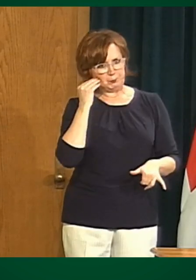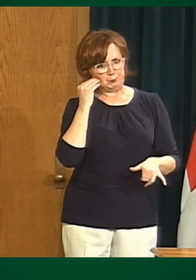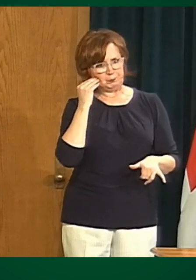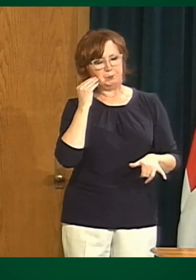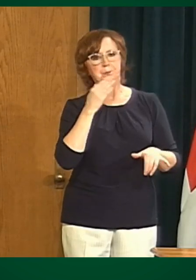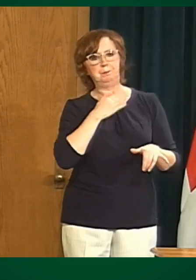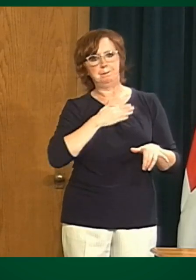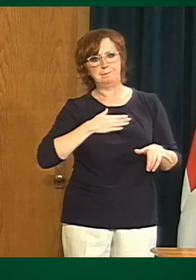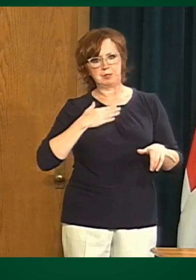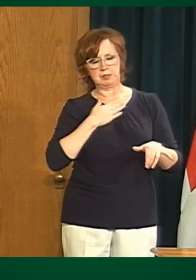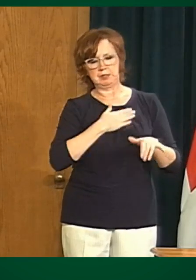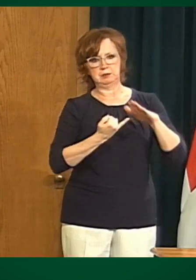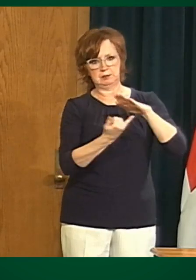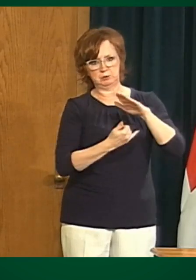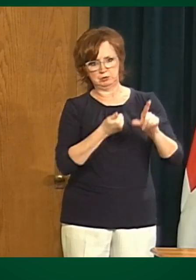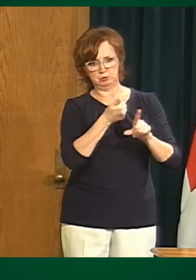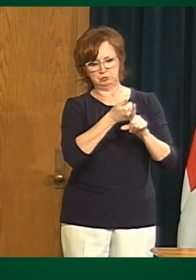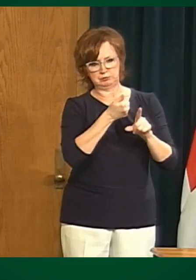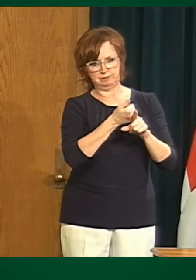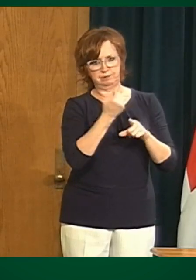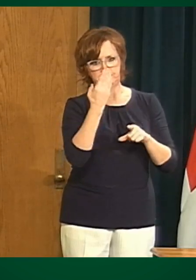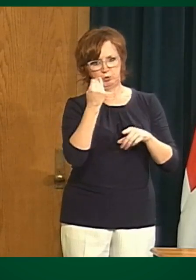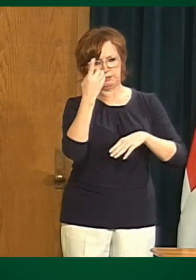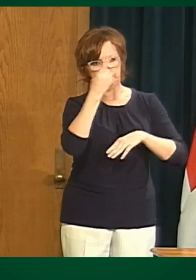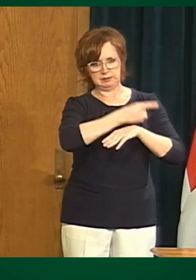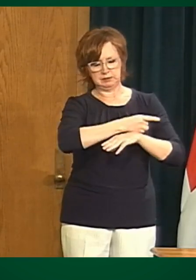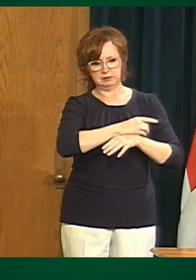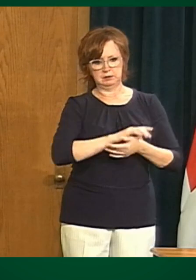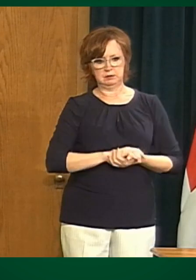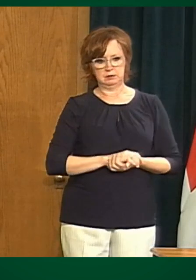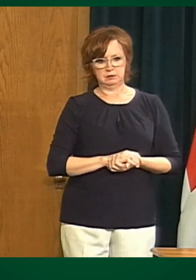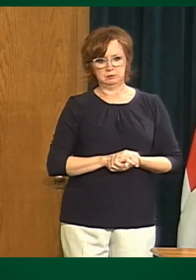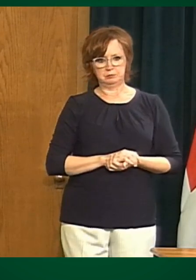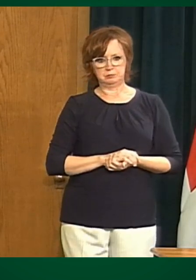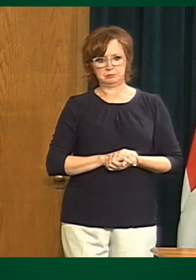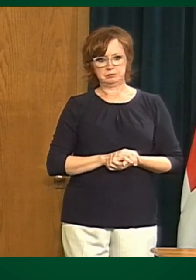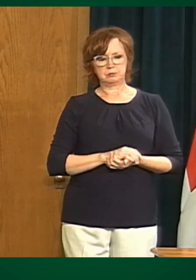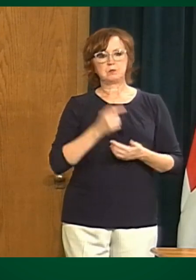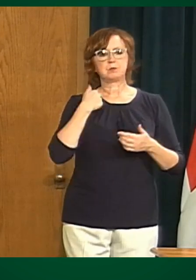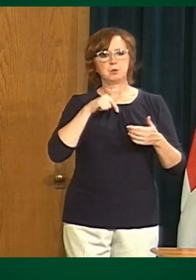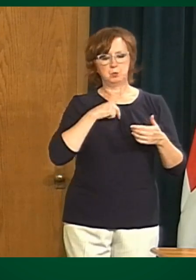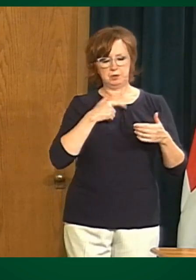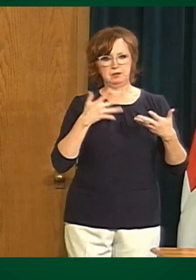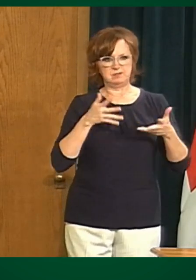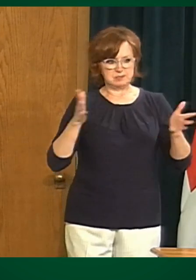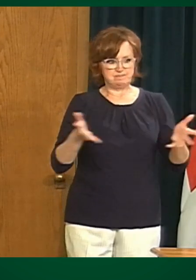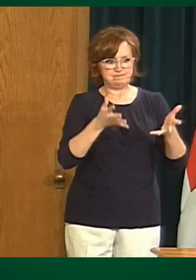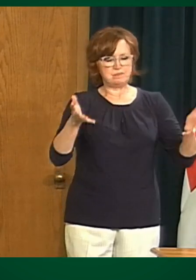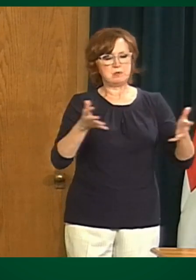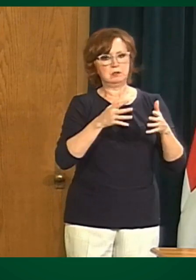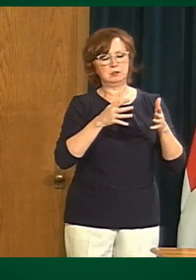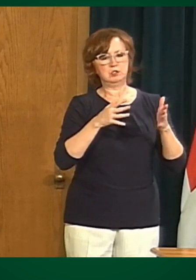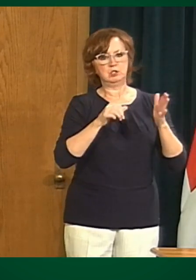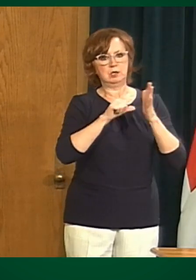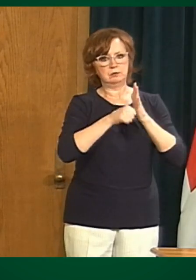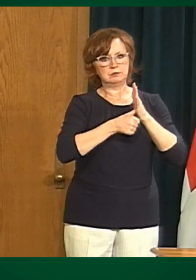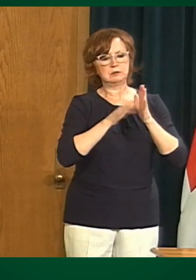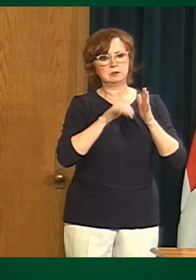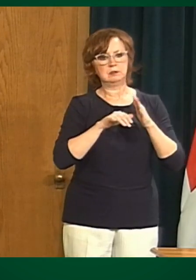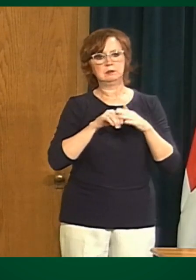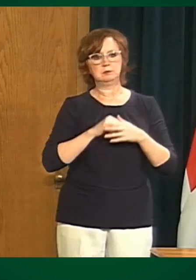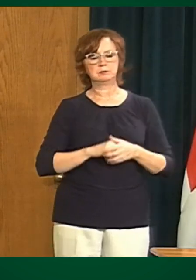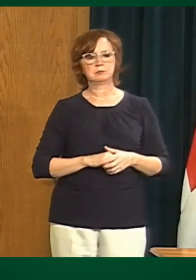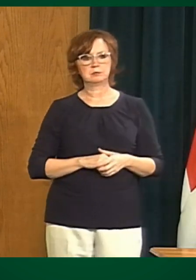part of the province. And as you've already heard today from Dr. Zayad, we are aggressively pursuing with the Saskatchewan Safety